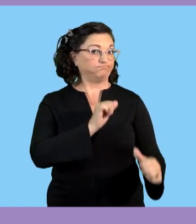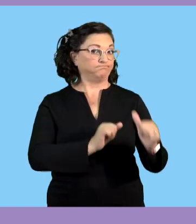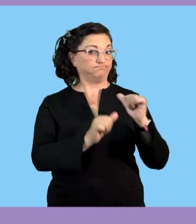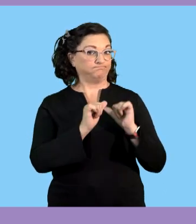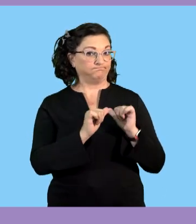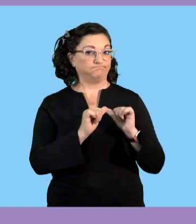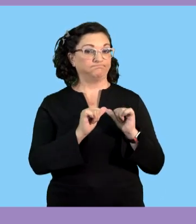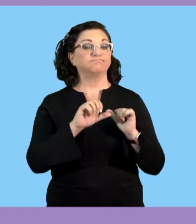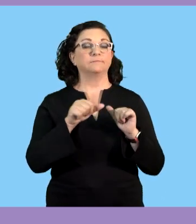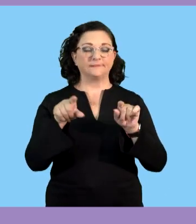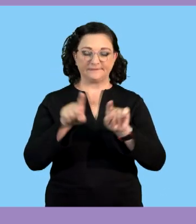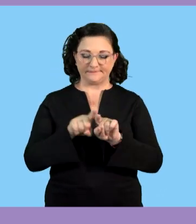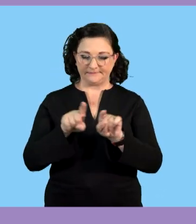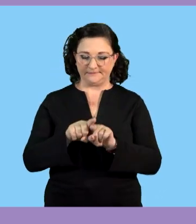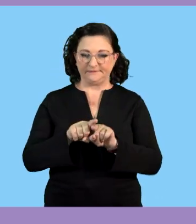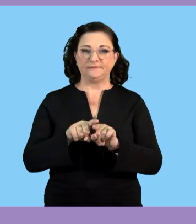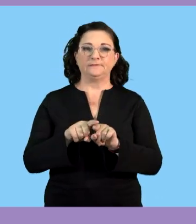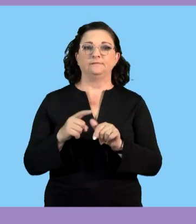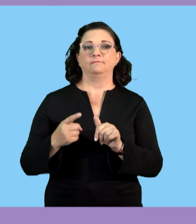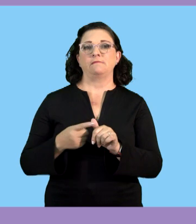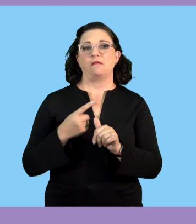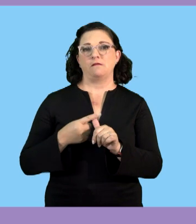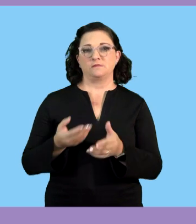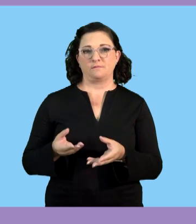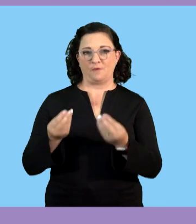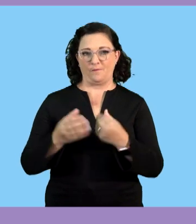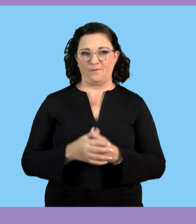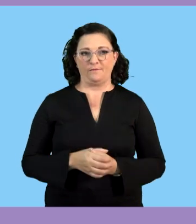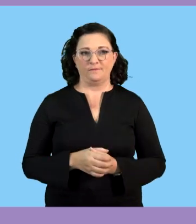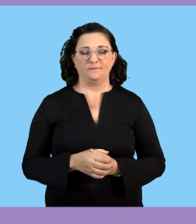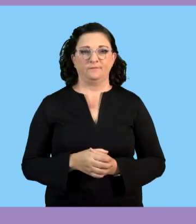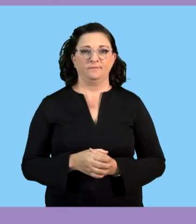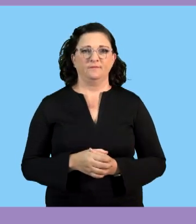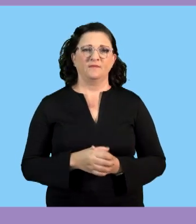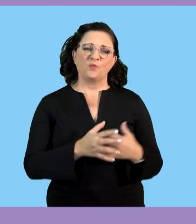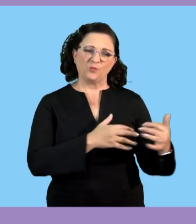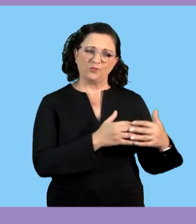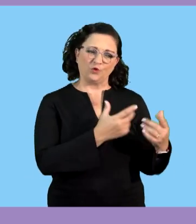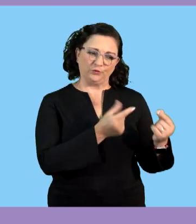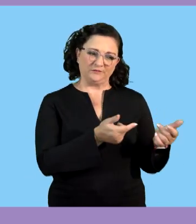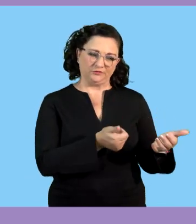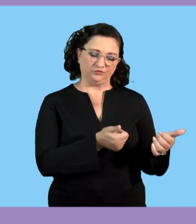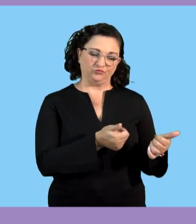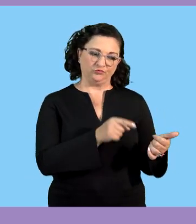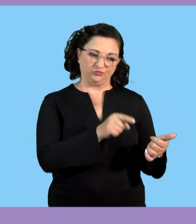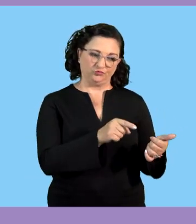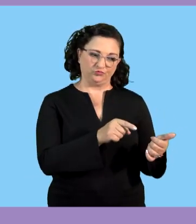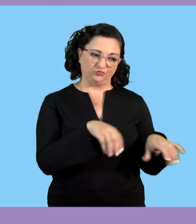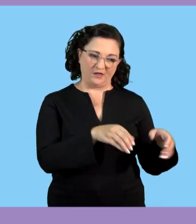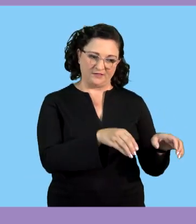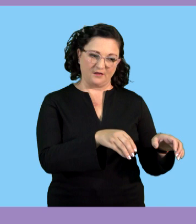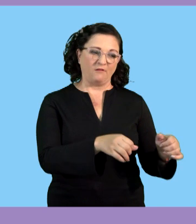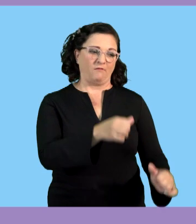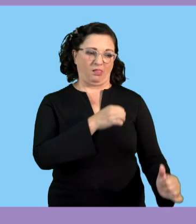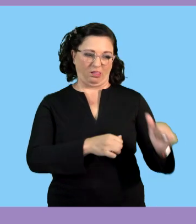get back to the same place. So if an action was taken, we just need to reverse that action and then we'll get back to the